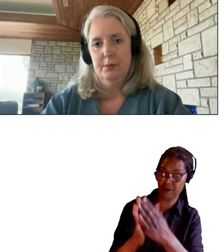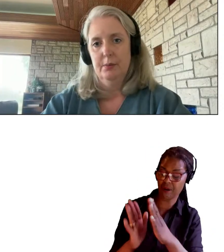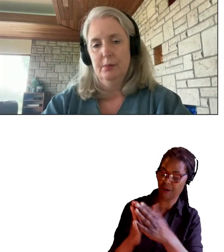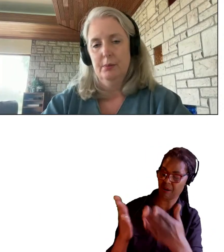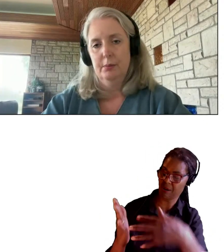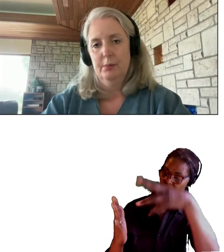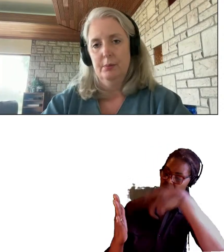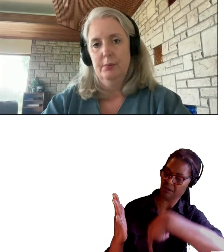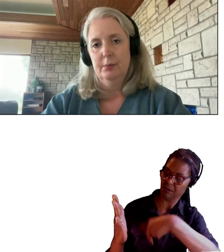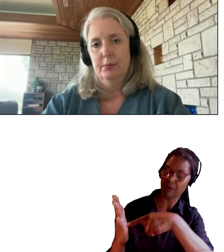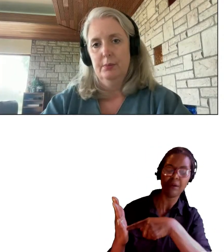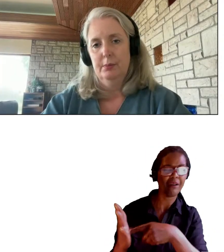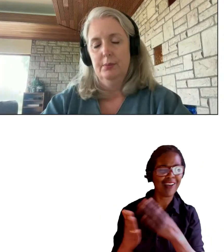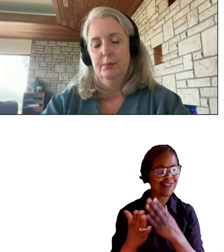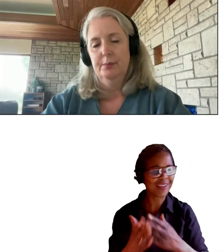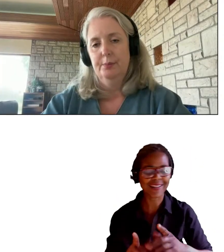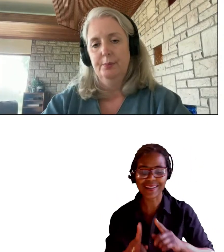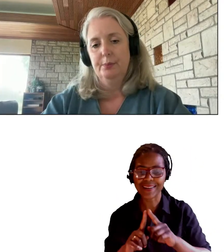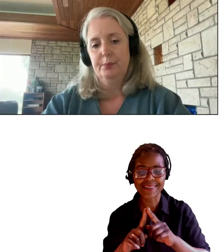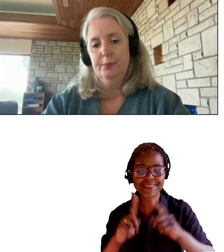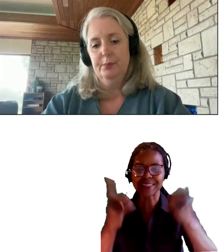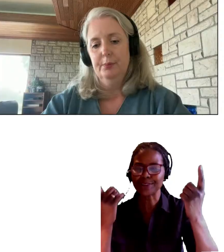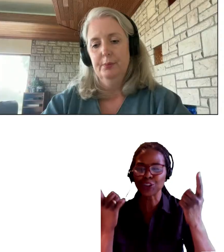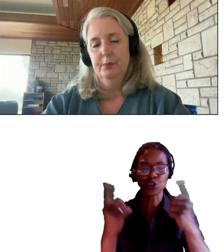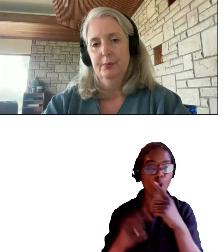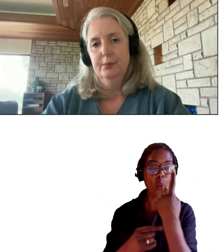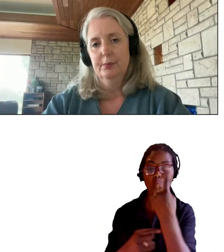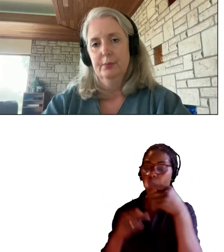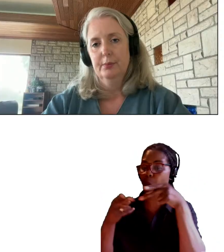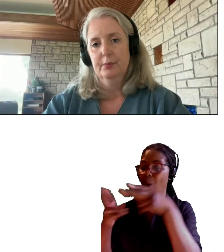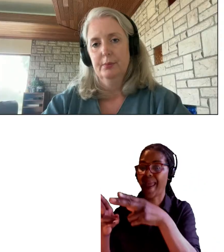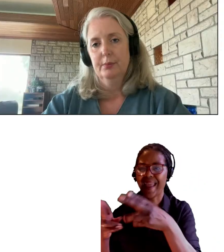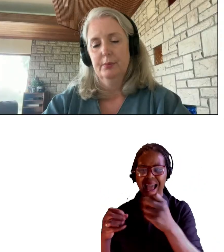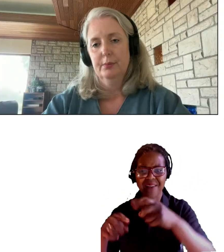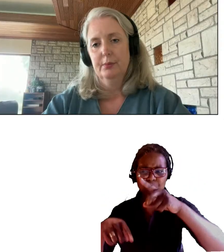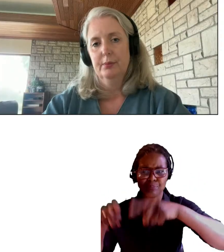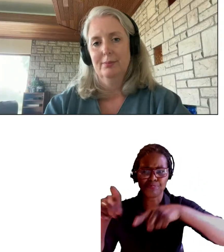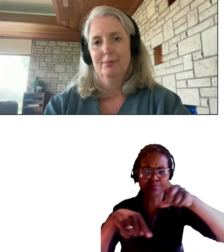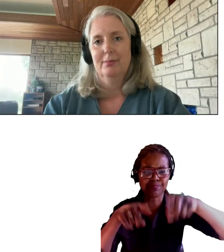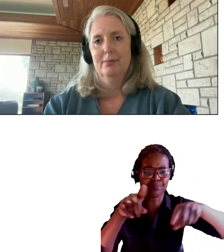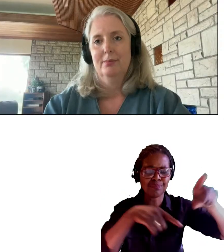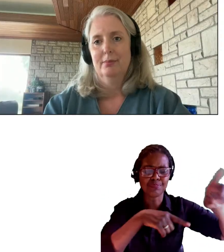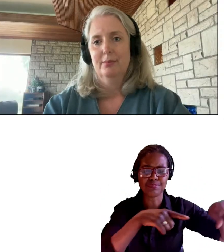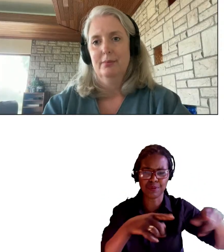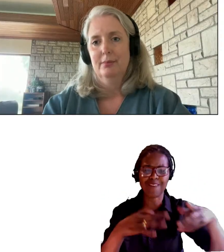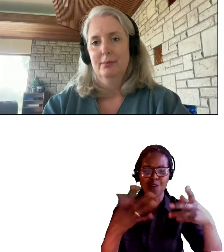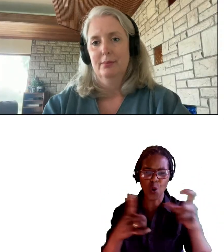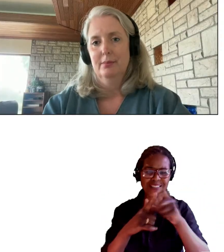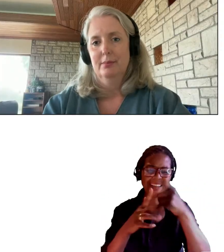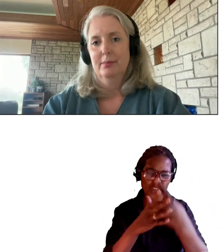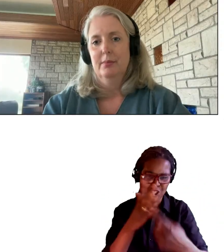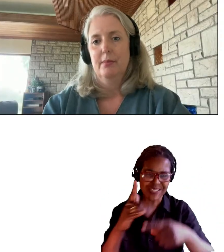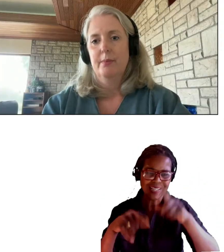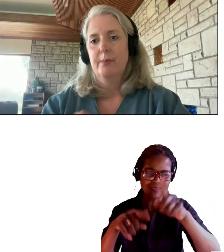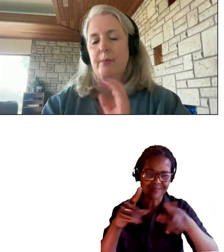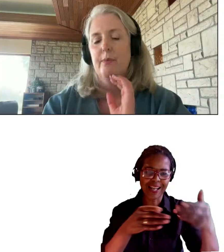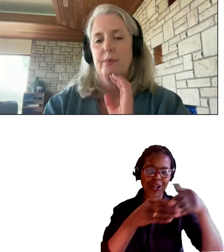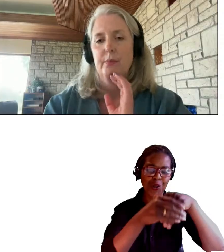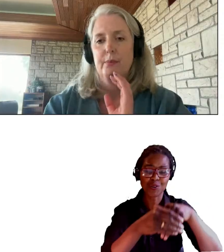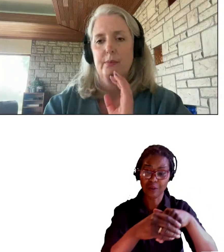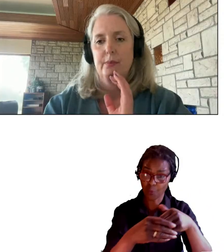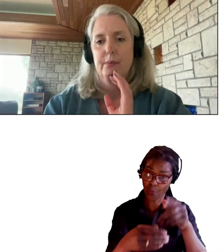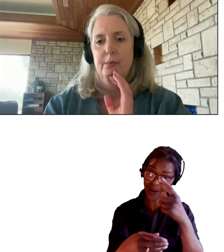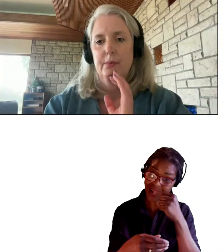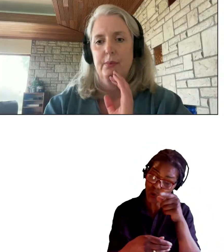different. And there's not one way of doing it, or it's just what's relevant to your project. So could you give an